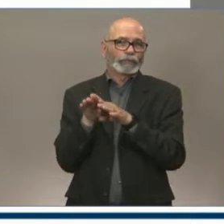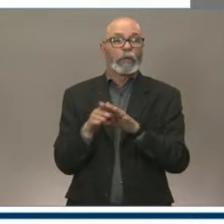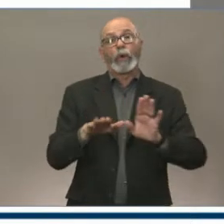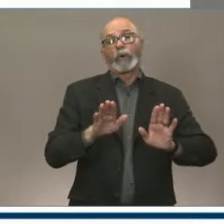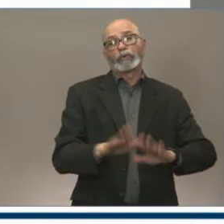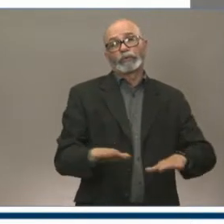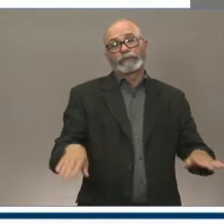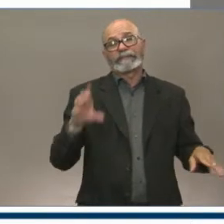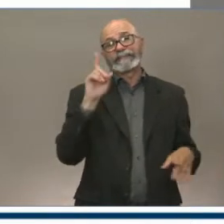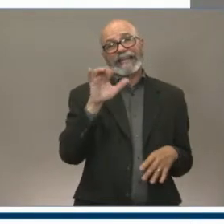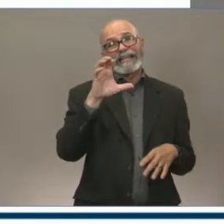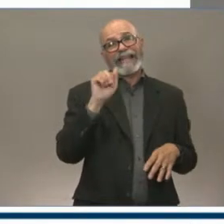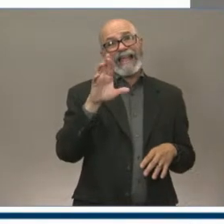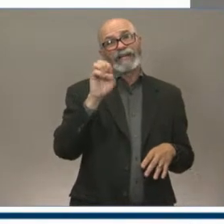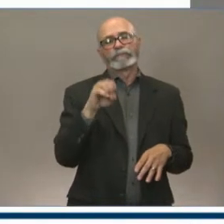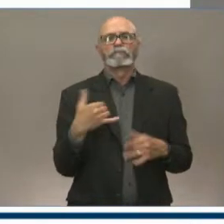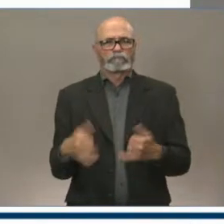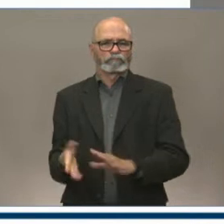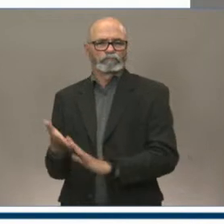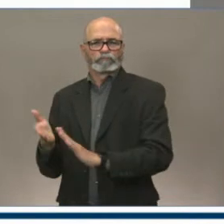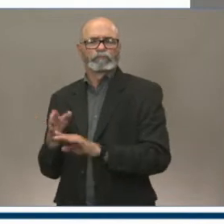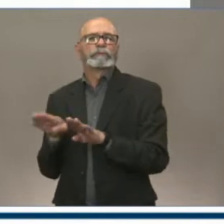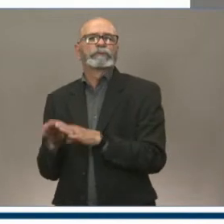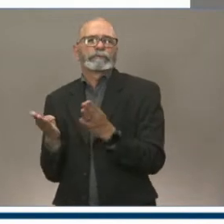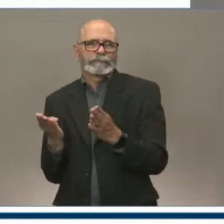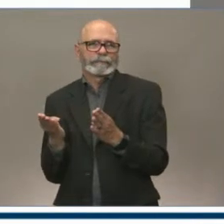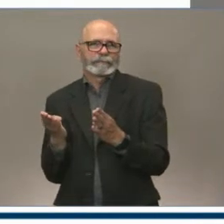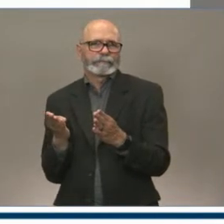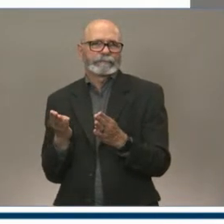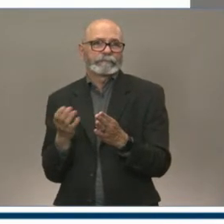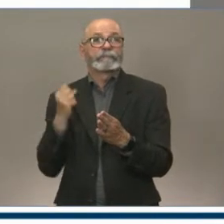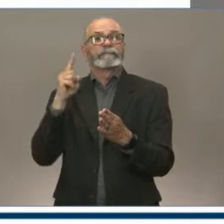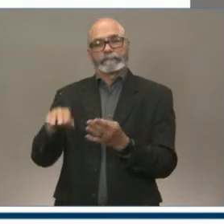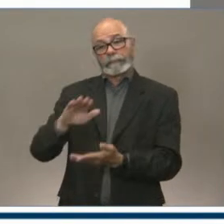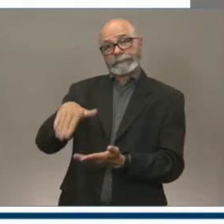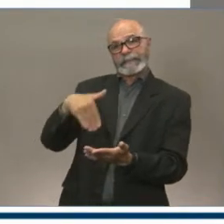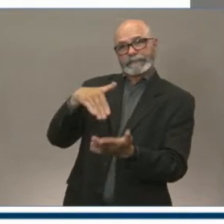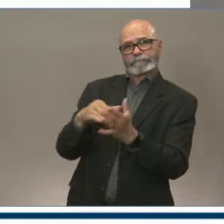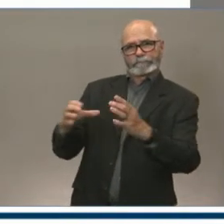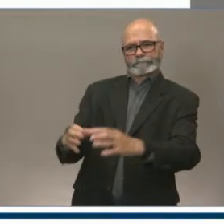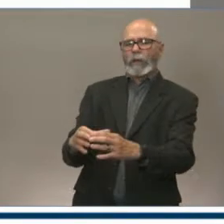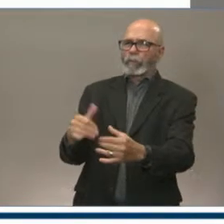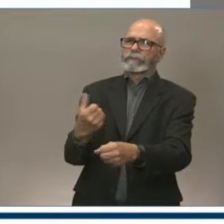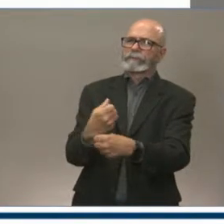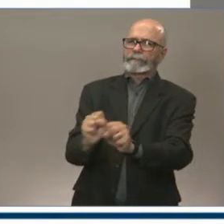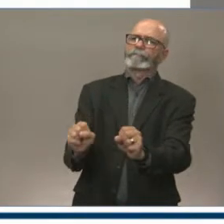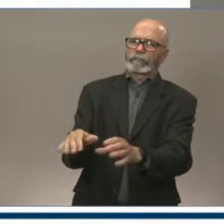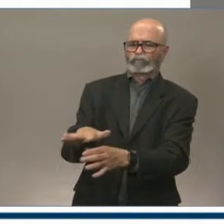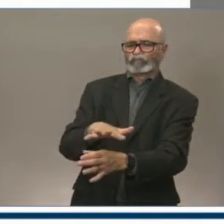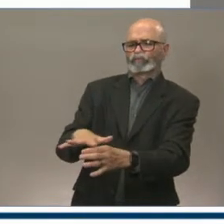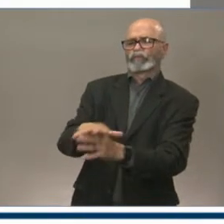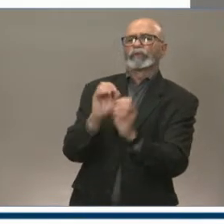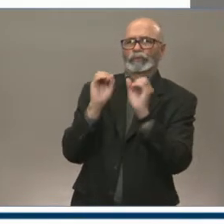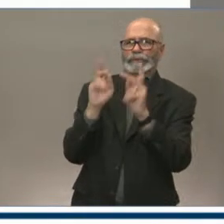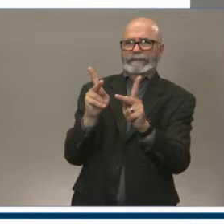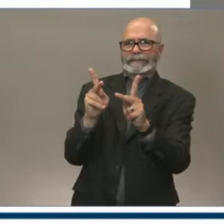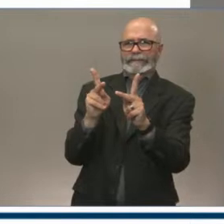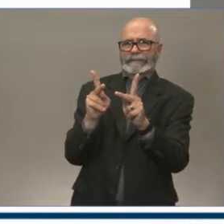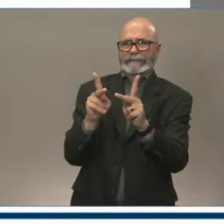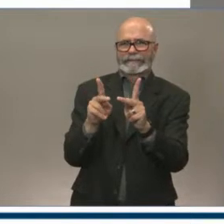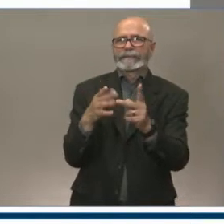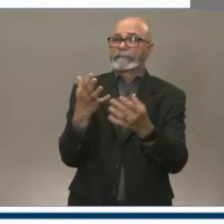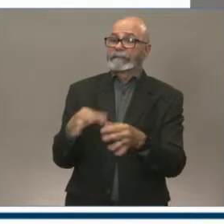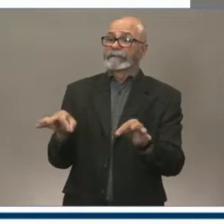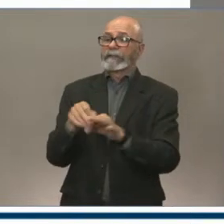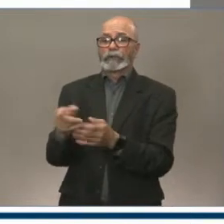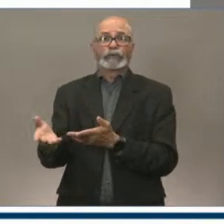By protecting the community around them, childcare centers can operate safely. They provide an important service, especially to those